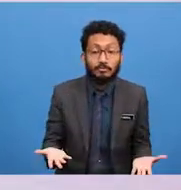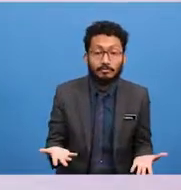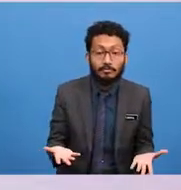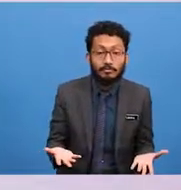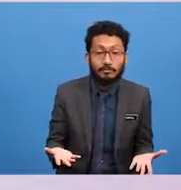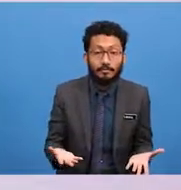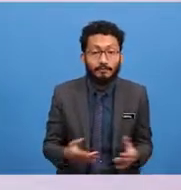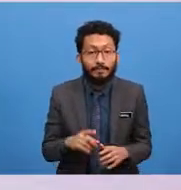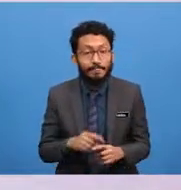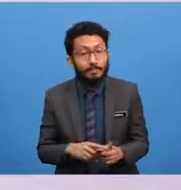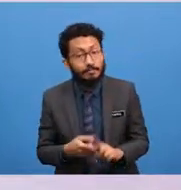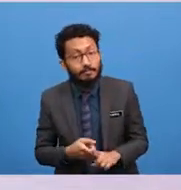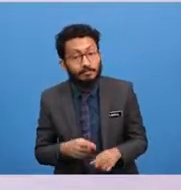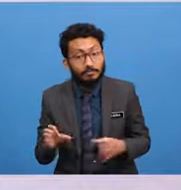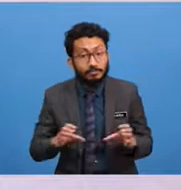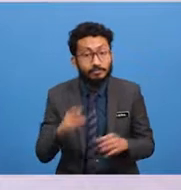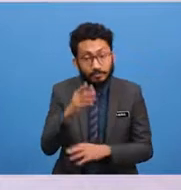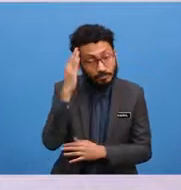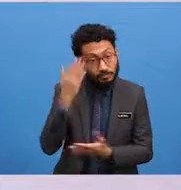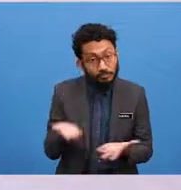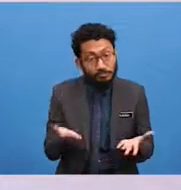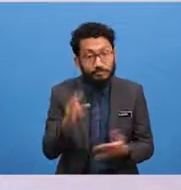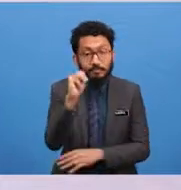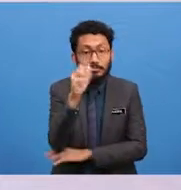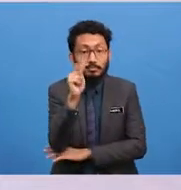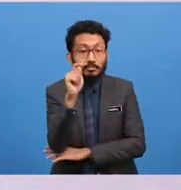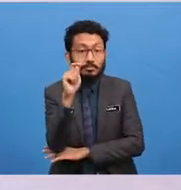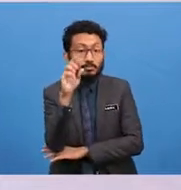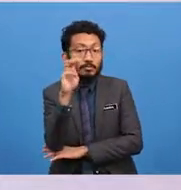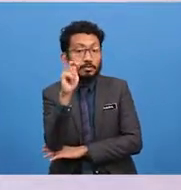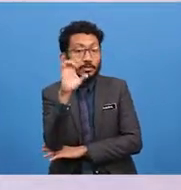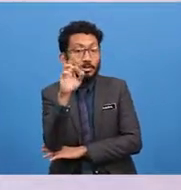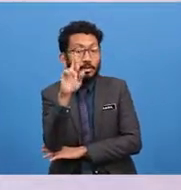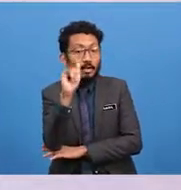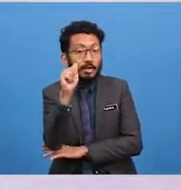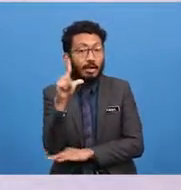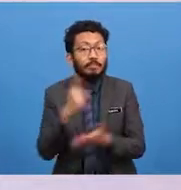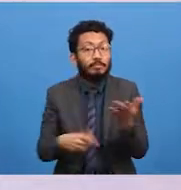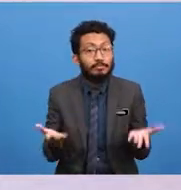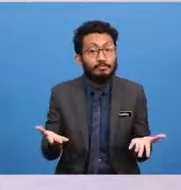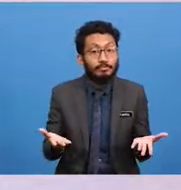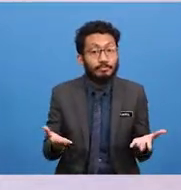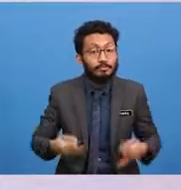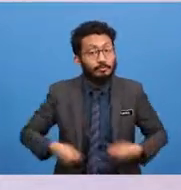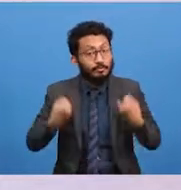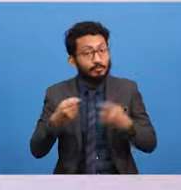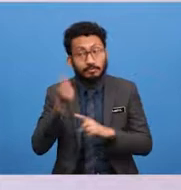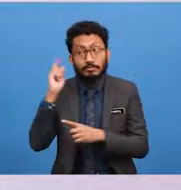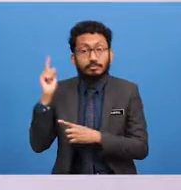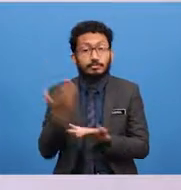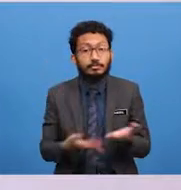Friends, do you know the material of this jacket? I know it's a strong